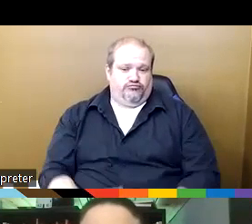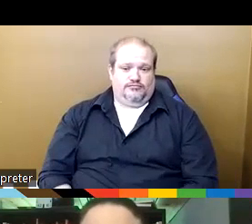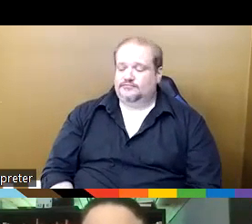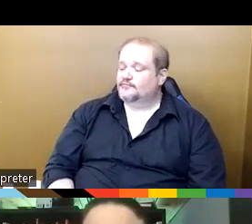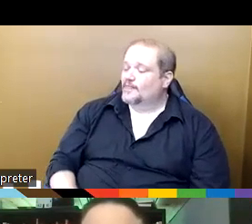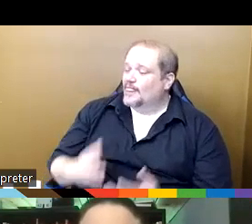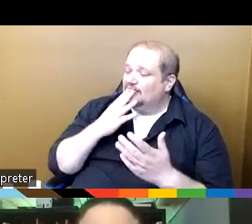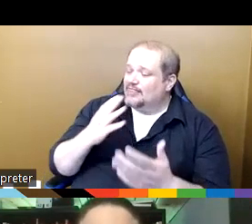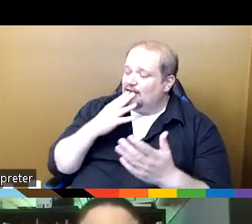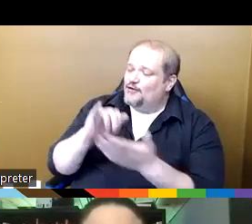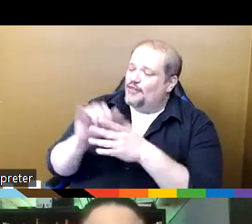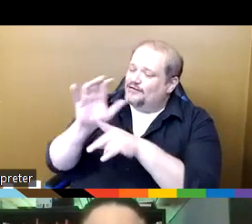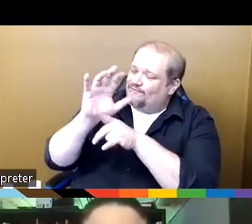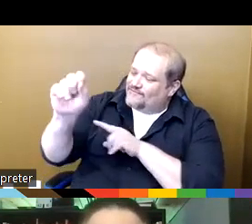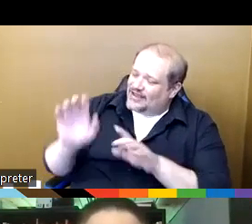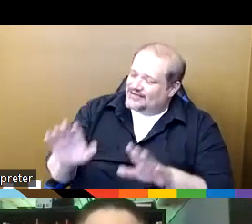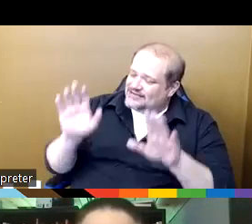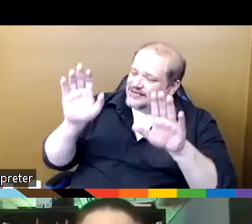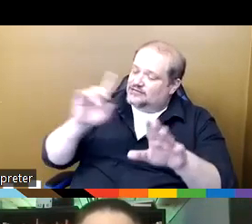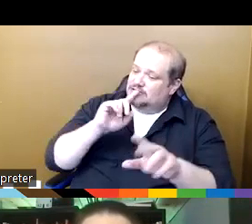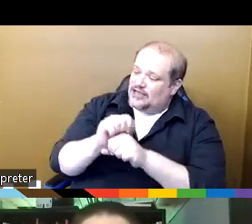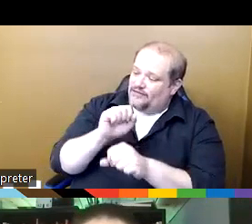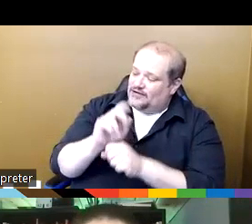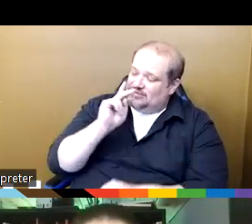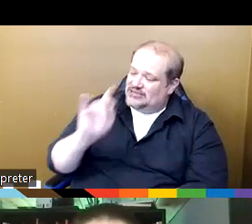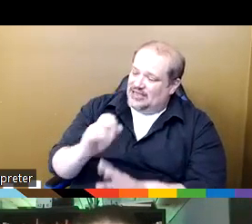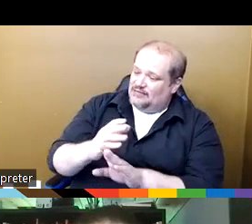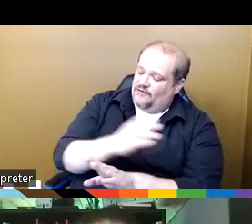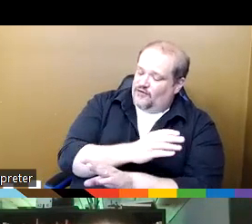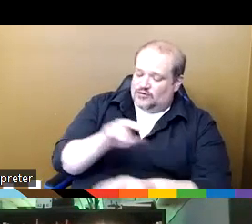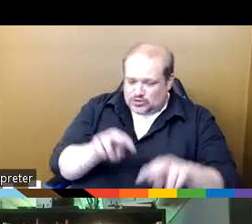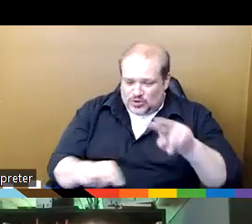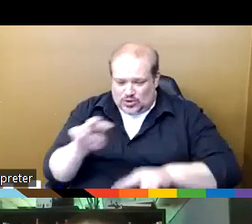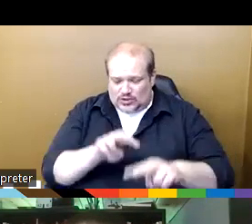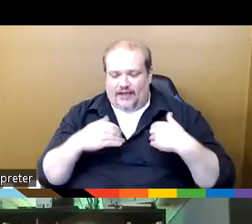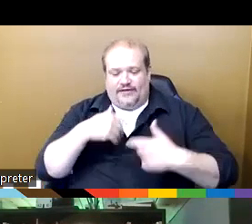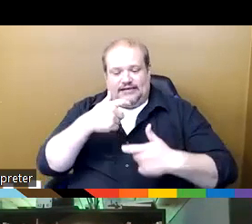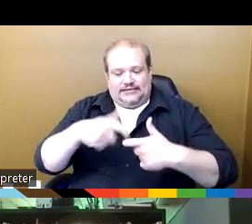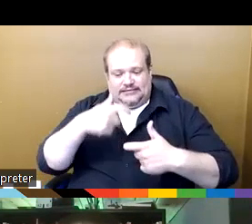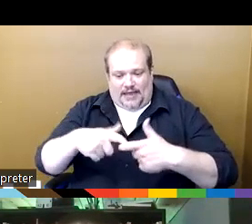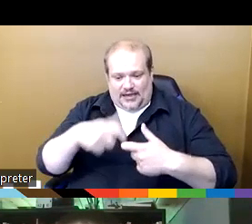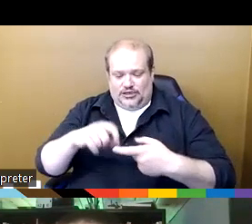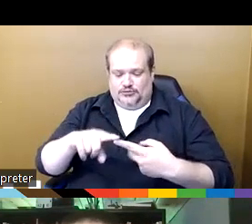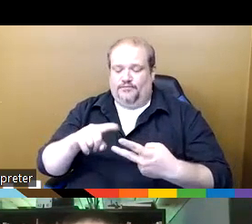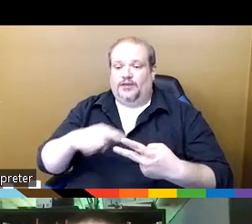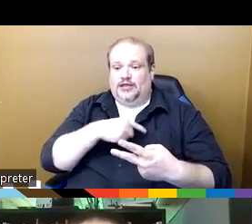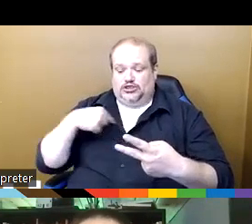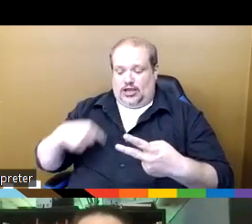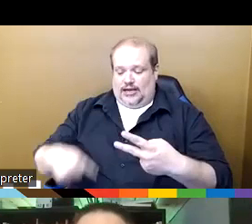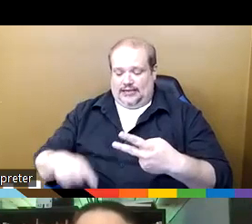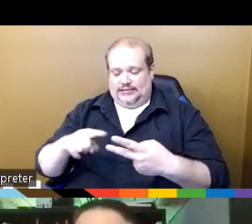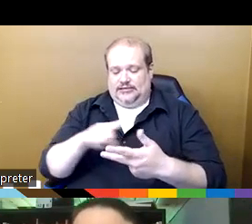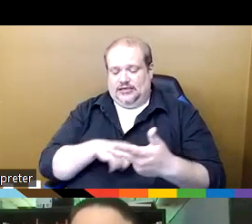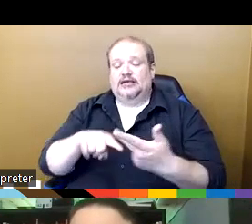Thank you. That's fantastic. I definitely have seen that before. And so taking a look, there's Spanish, Chinese, and specific